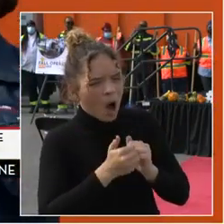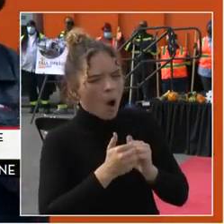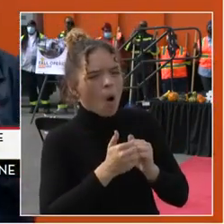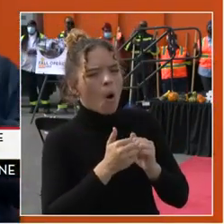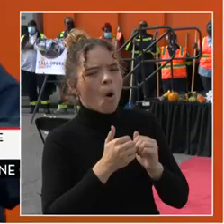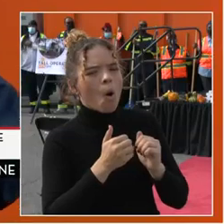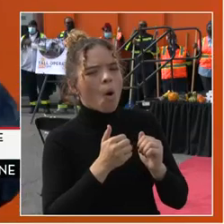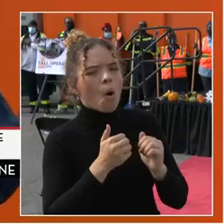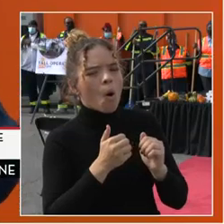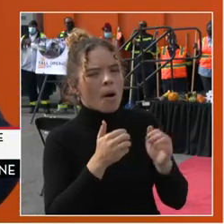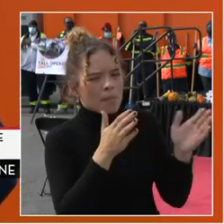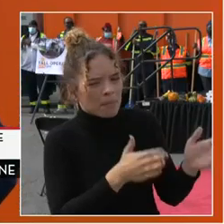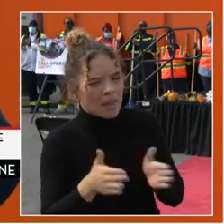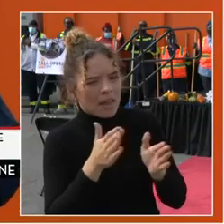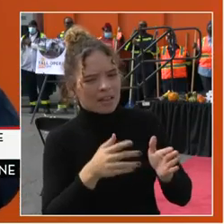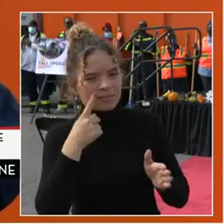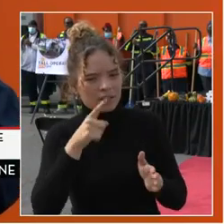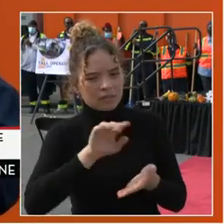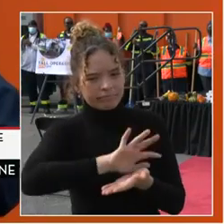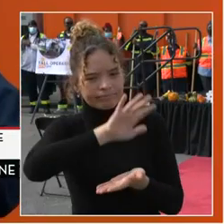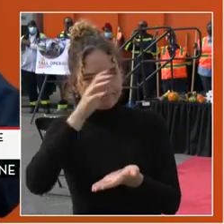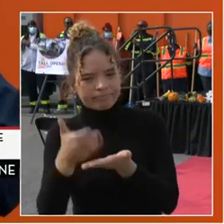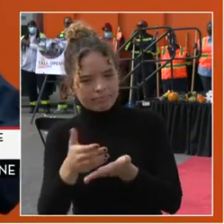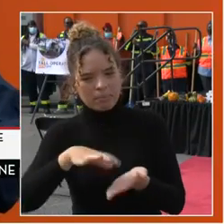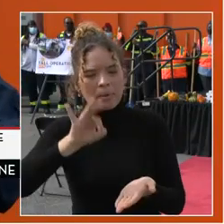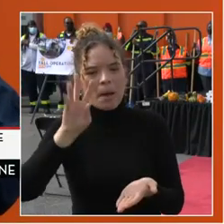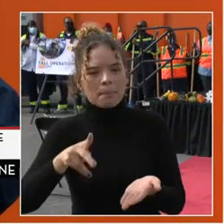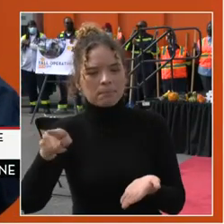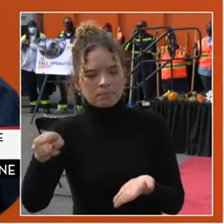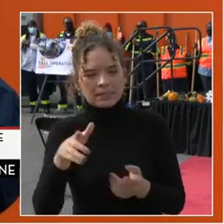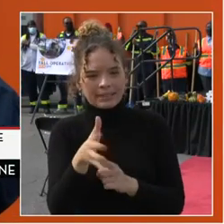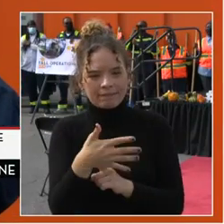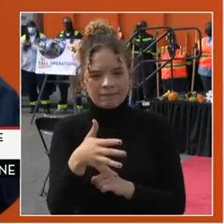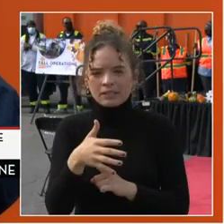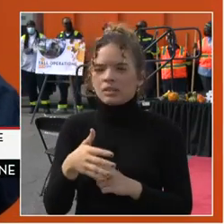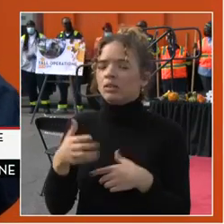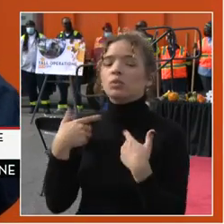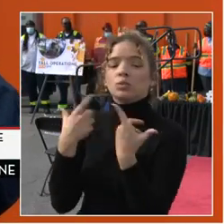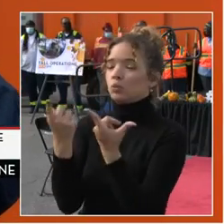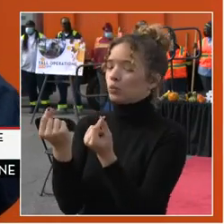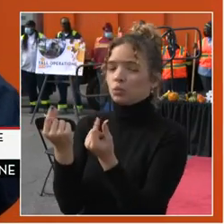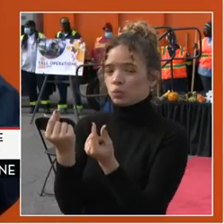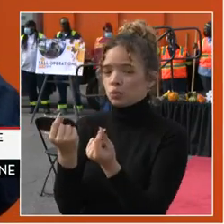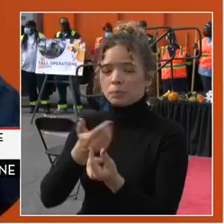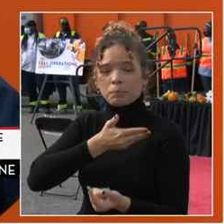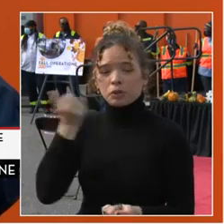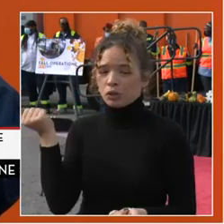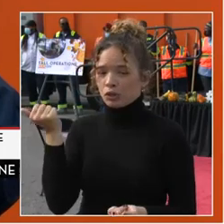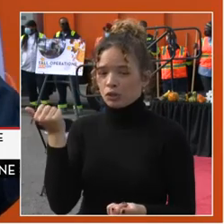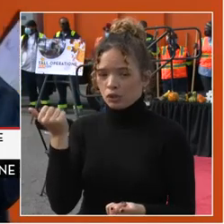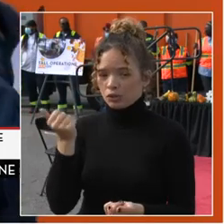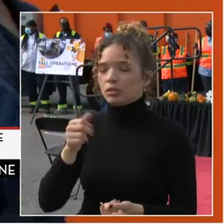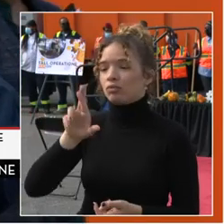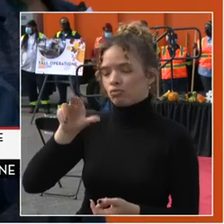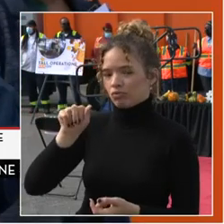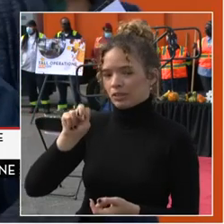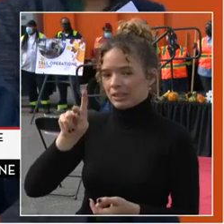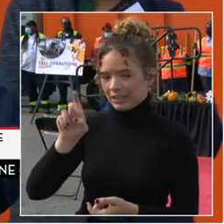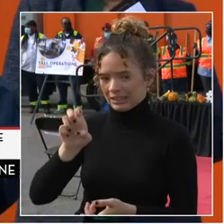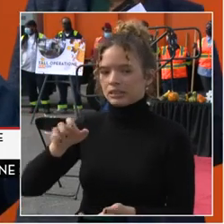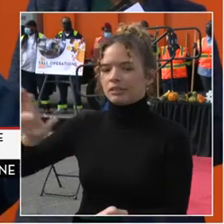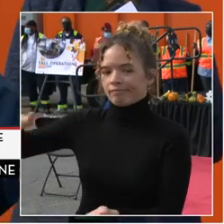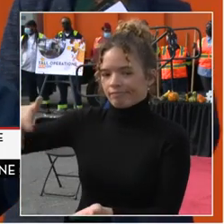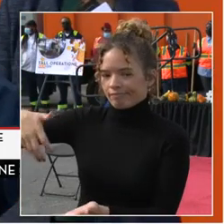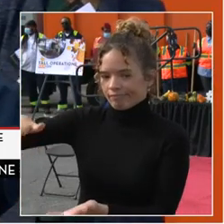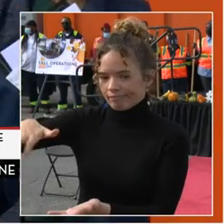The best way to prepare your leaves for pickup is to rake them into the tree box, loose leaves into the tree box or at the